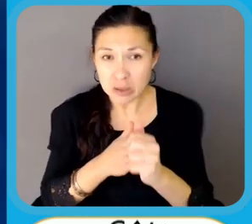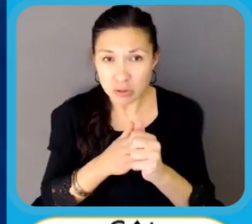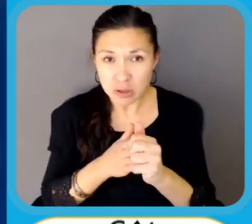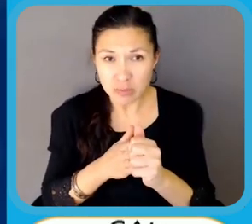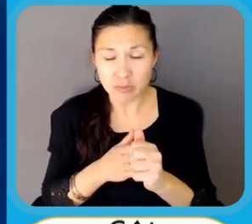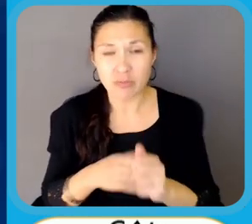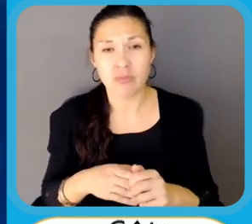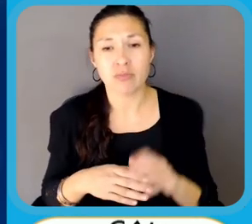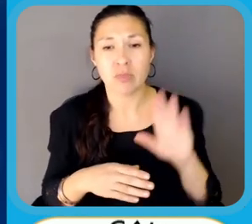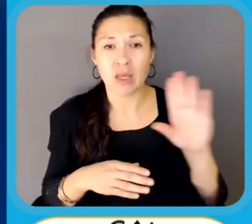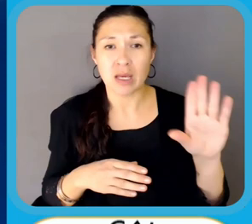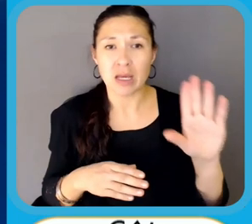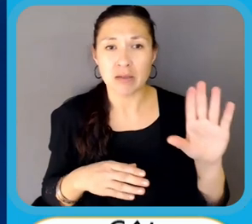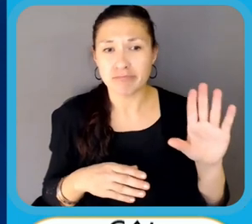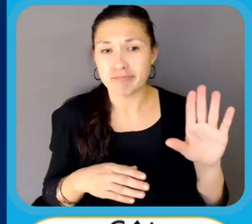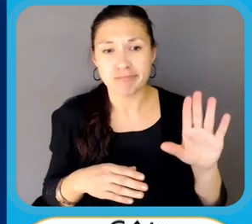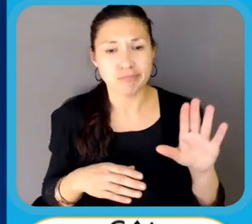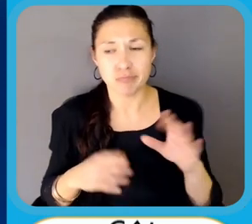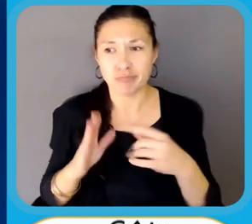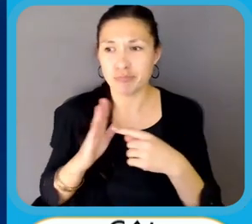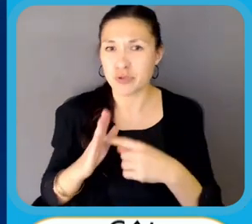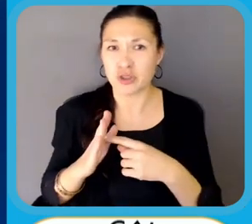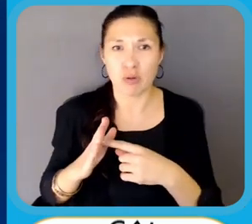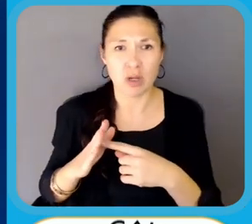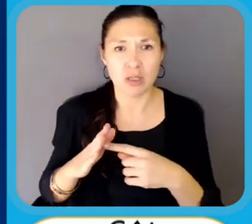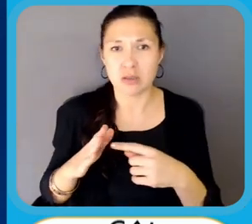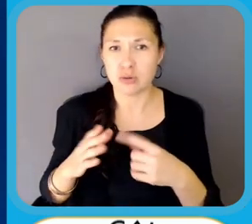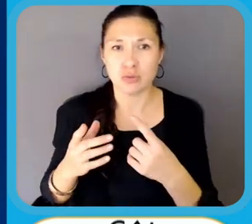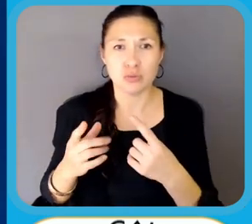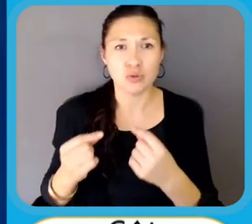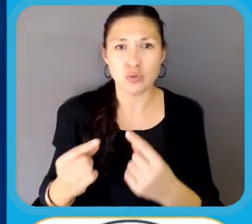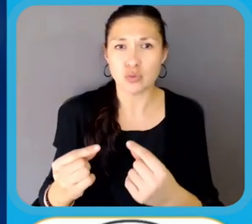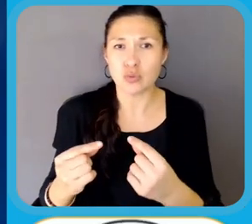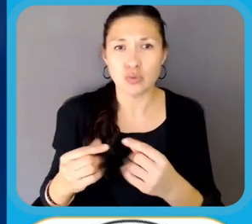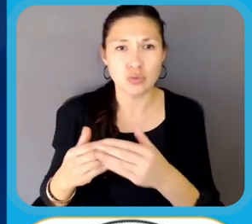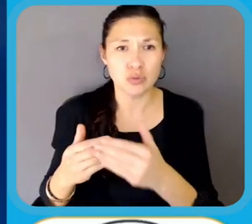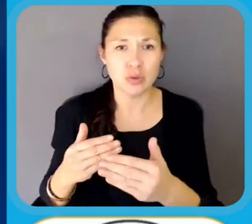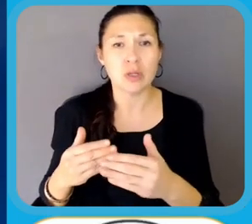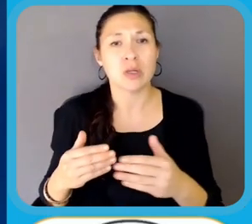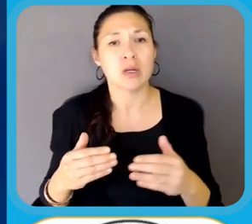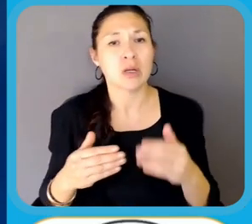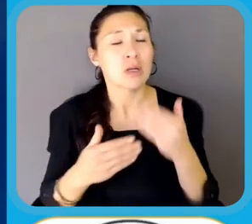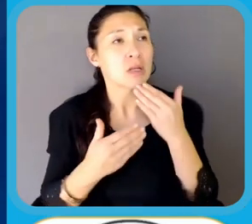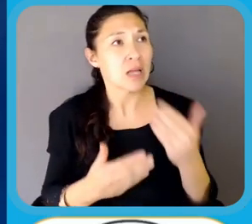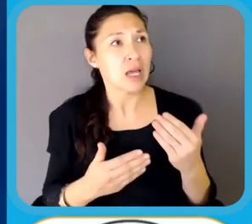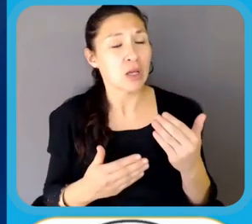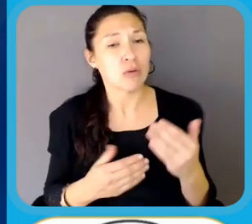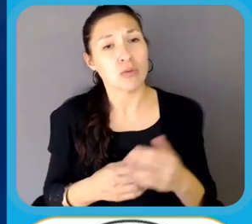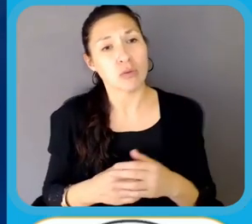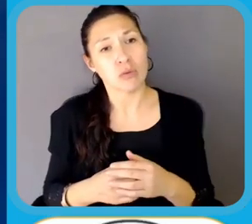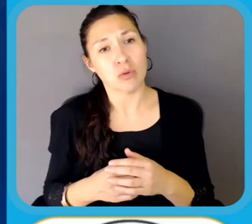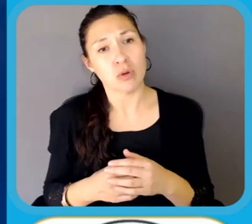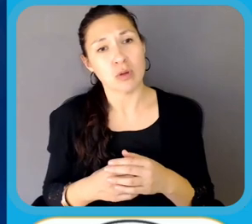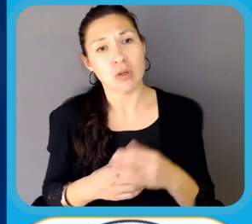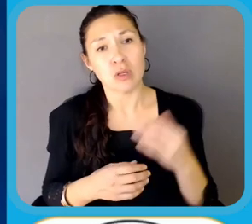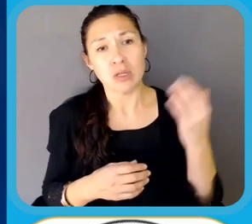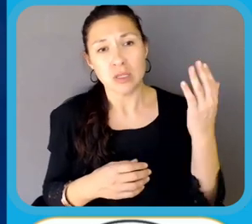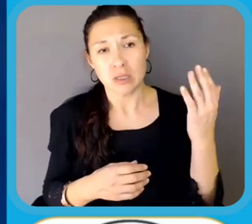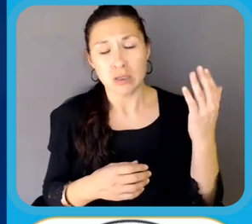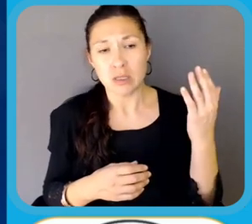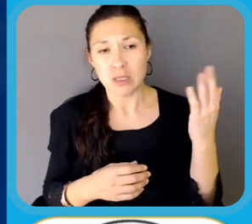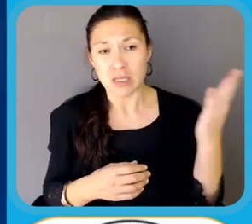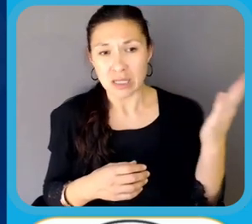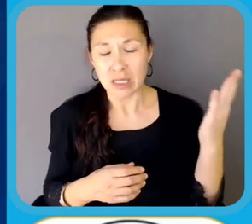all of his guidance. We especially appreciate him stopping by our shop